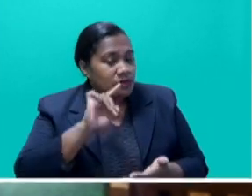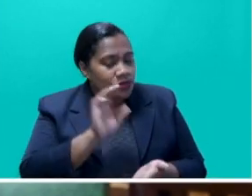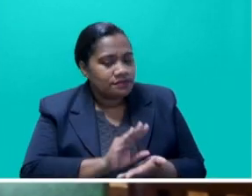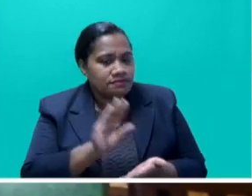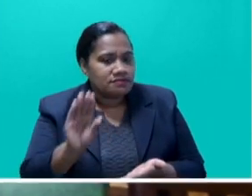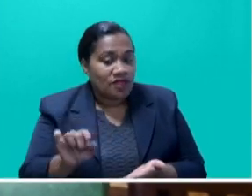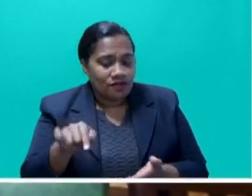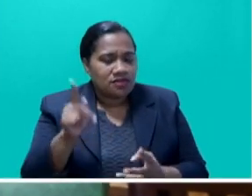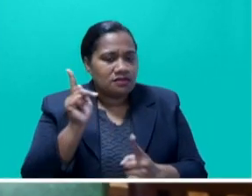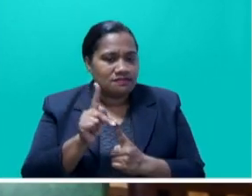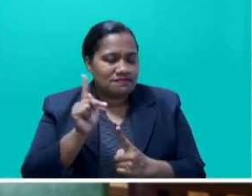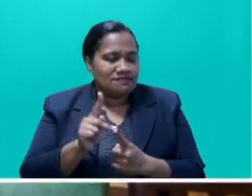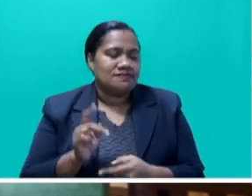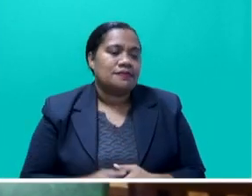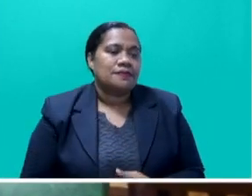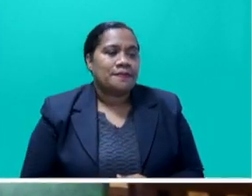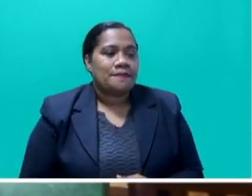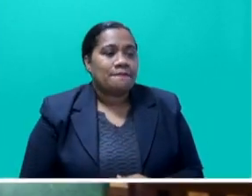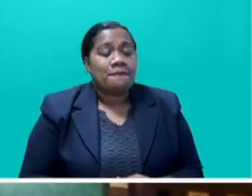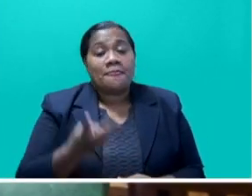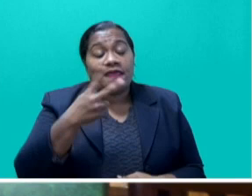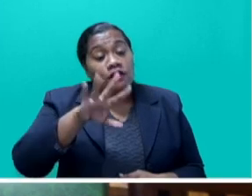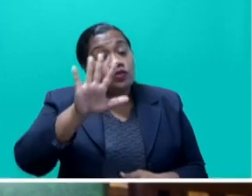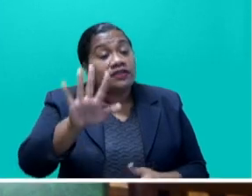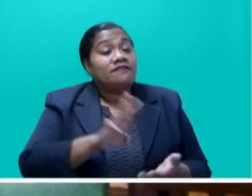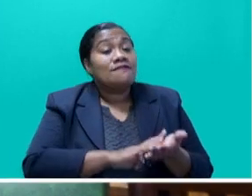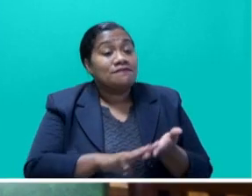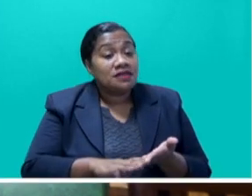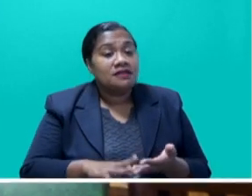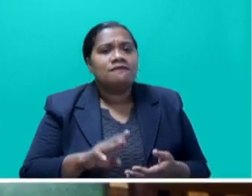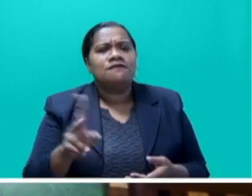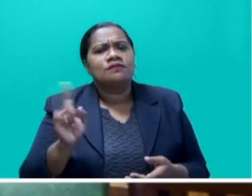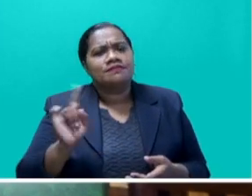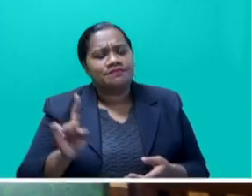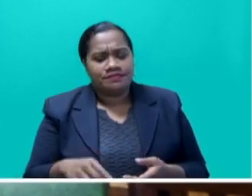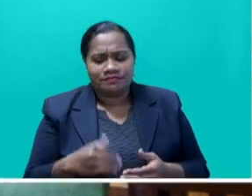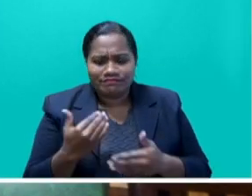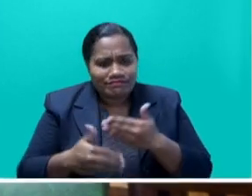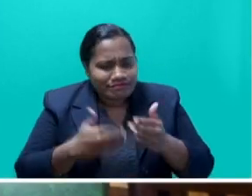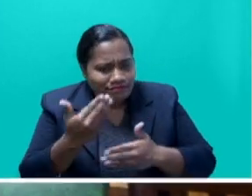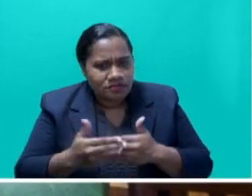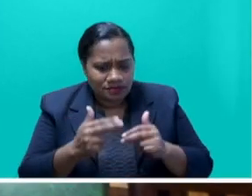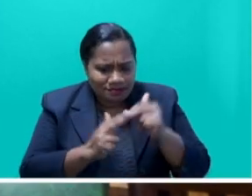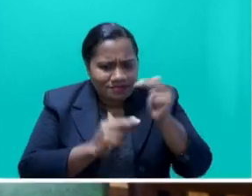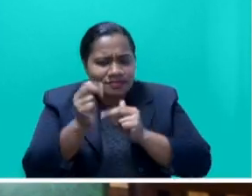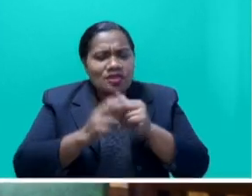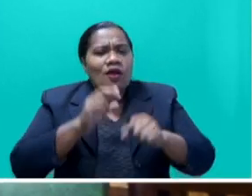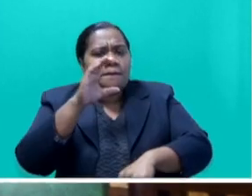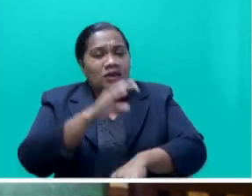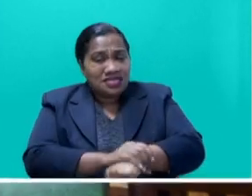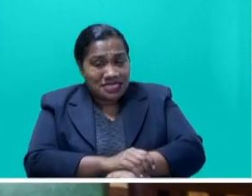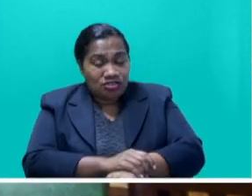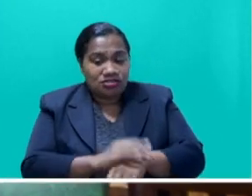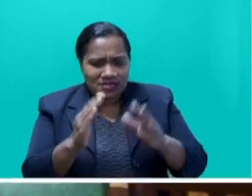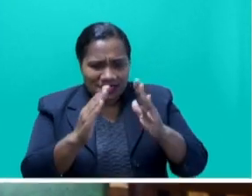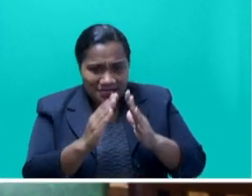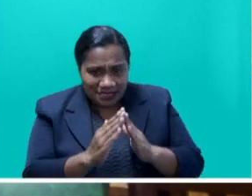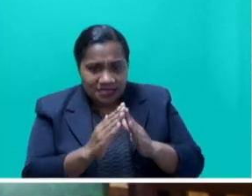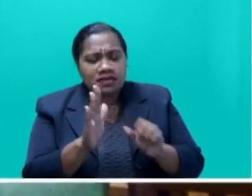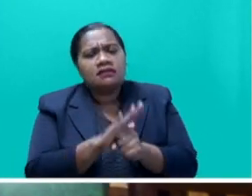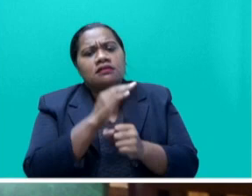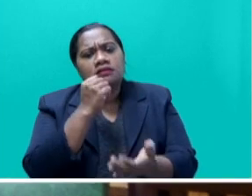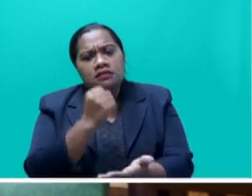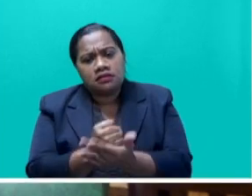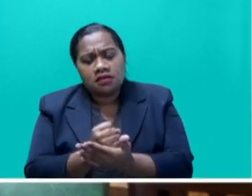purposes, Mr. Speaker, sir. 25 million for the ongoing construction of police stations, ensuring police accessibility